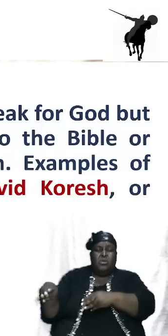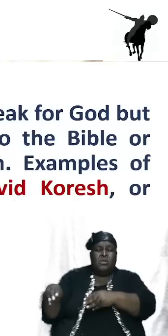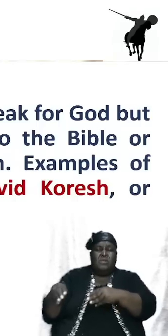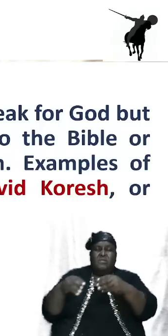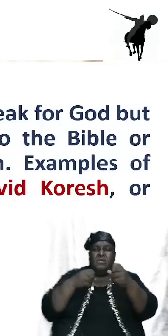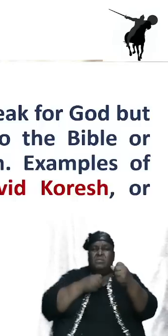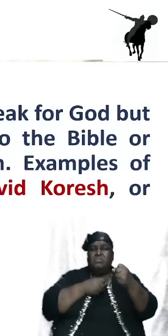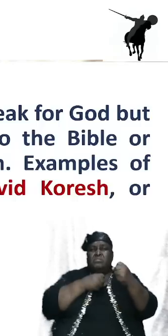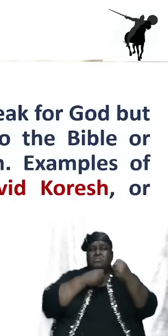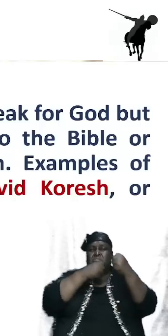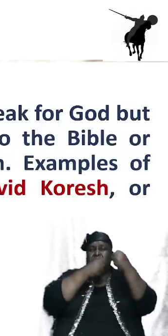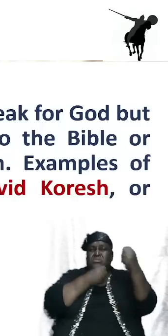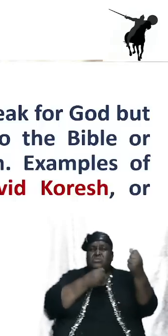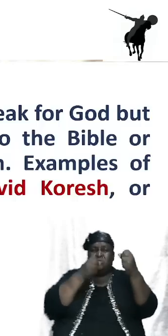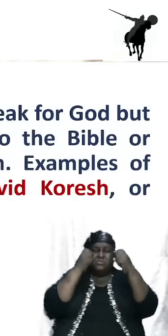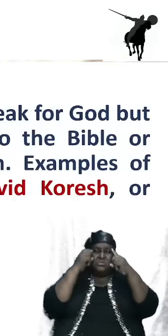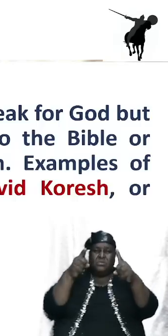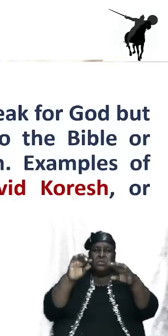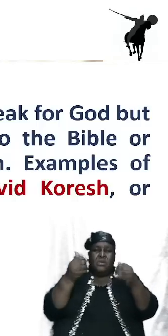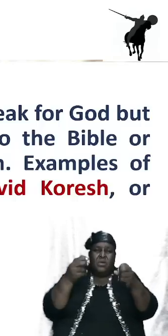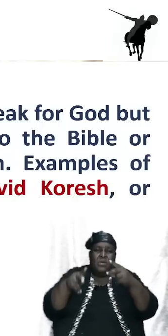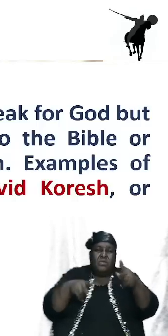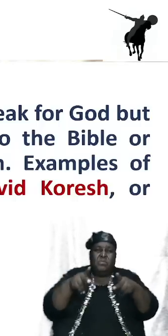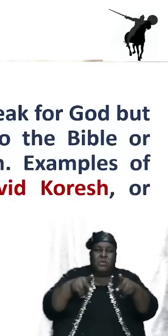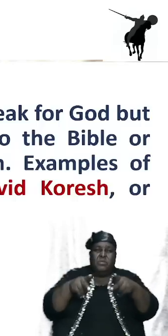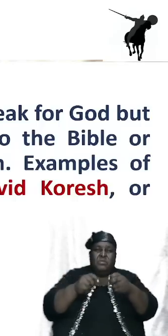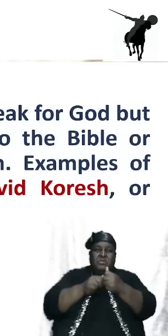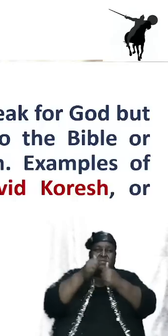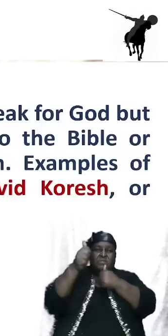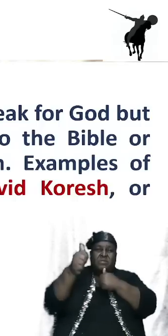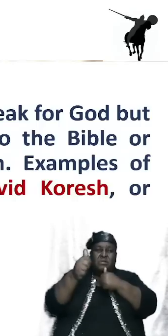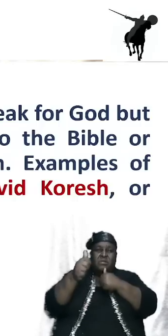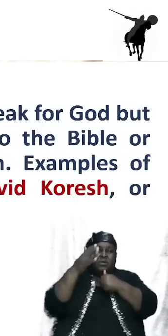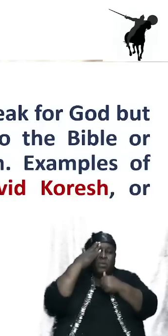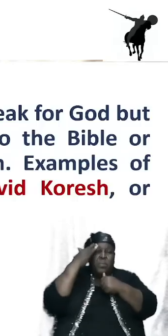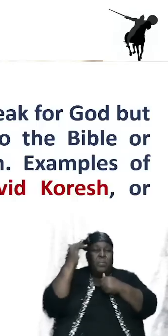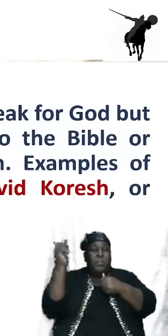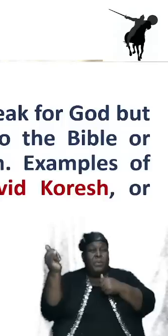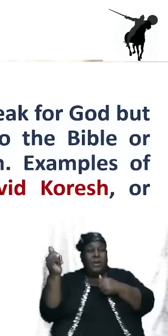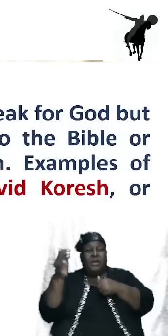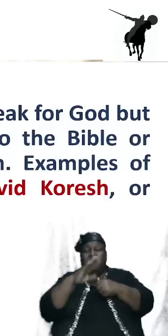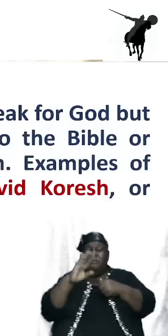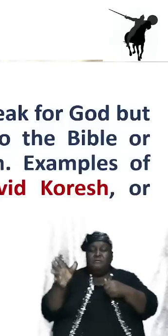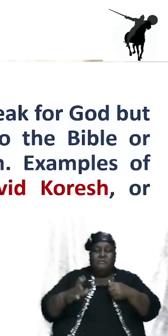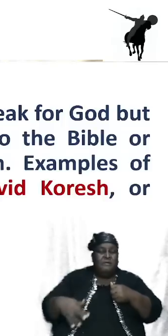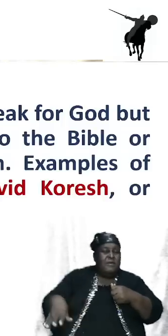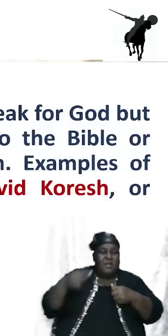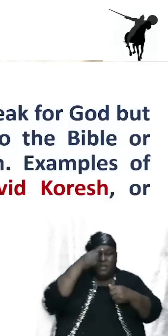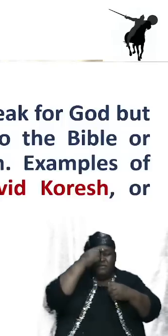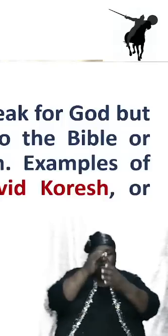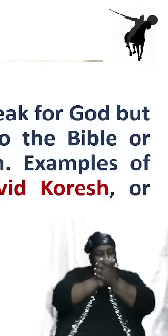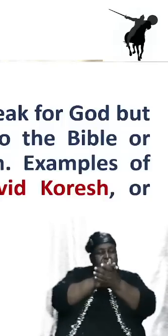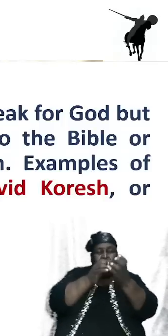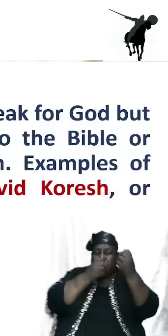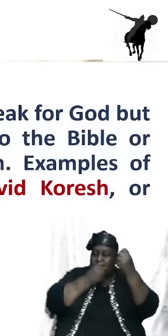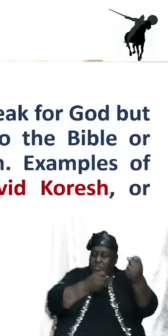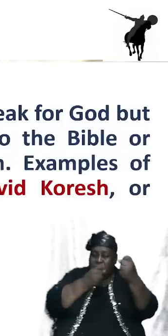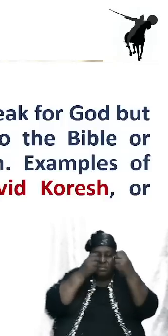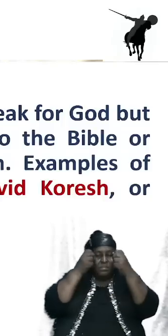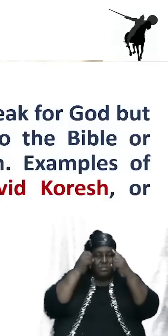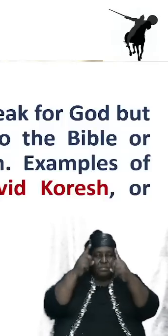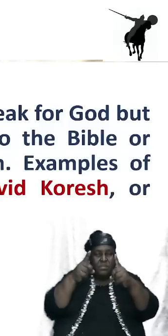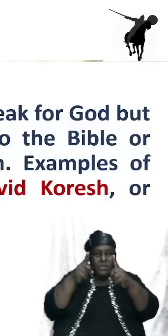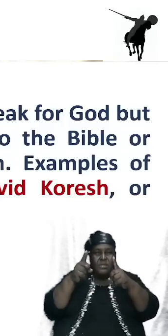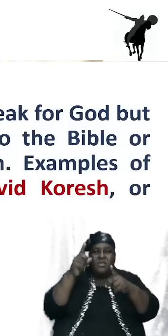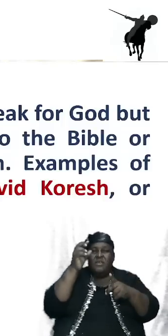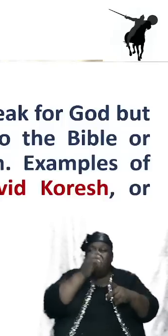these things? I hope people reach this far. Why? Because they did not hold on to sound doctrine. So you have false